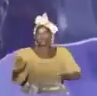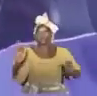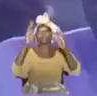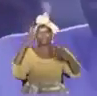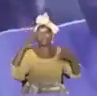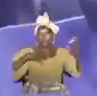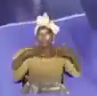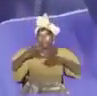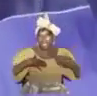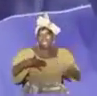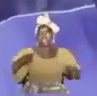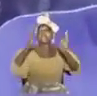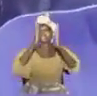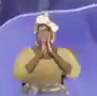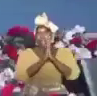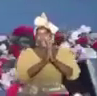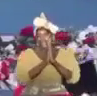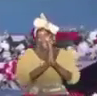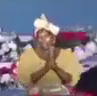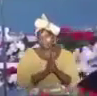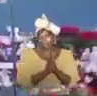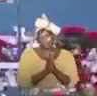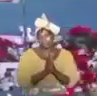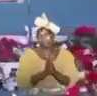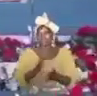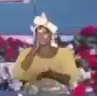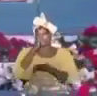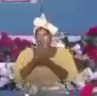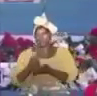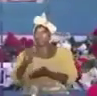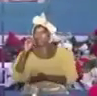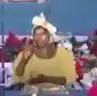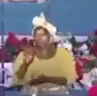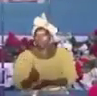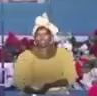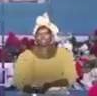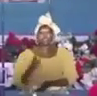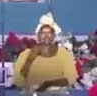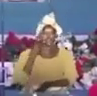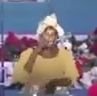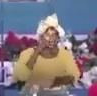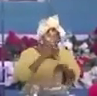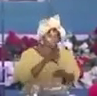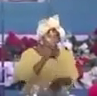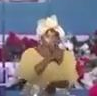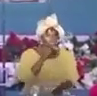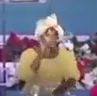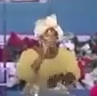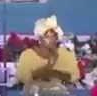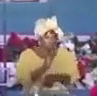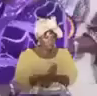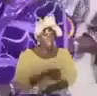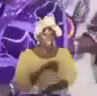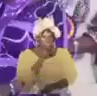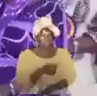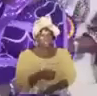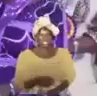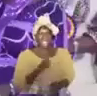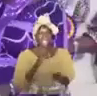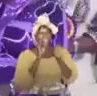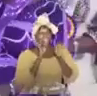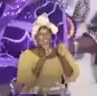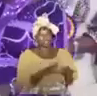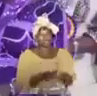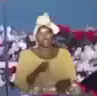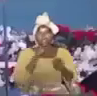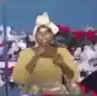Pray. Pray. Someone looks at you in the place of work and just says, I hate you. You are supposed to be the next director,